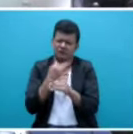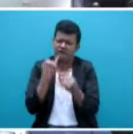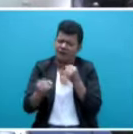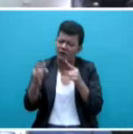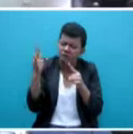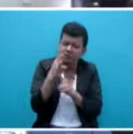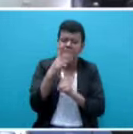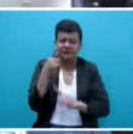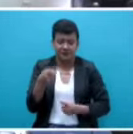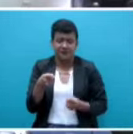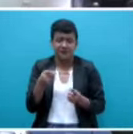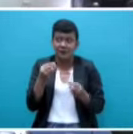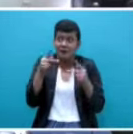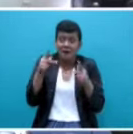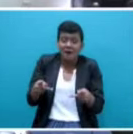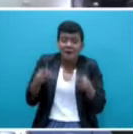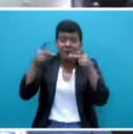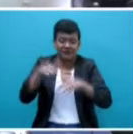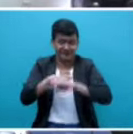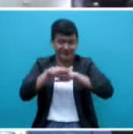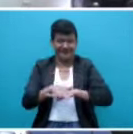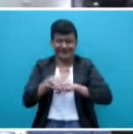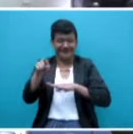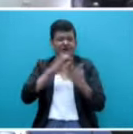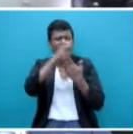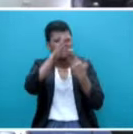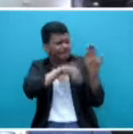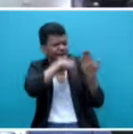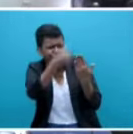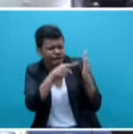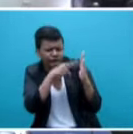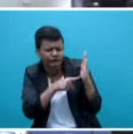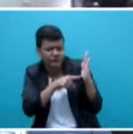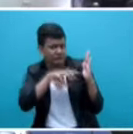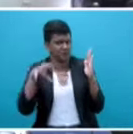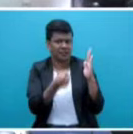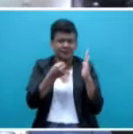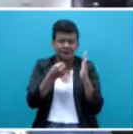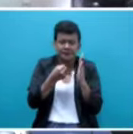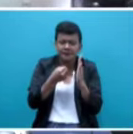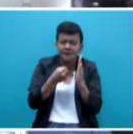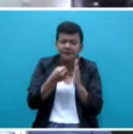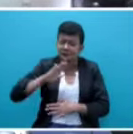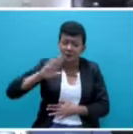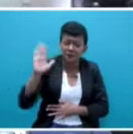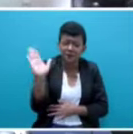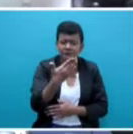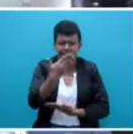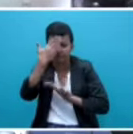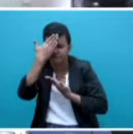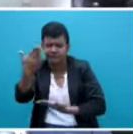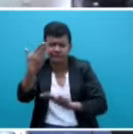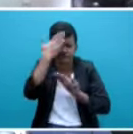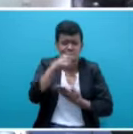proposed sitting calendar before the House must be supported by all honourable members, that it is one that will help us to serve our